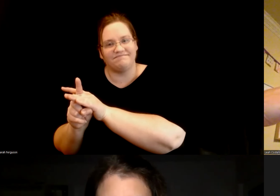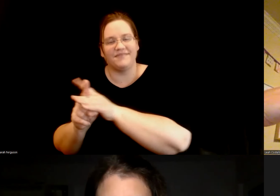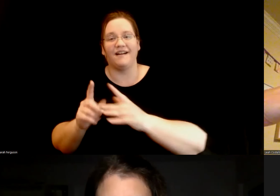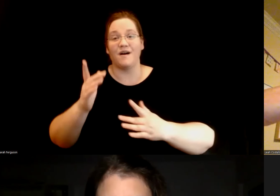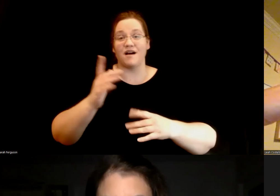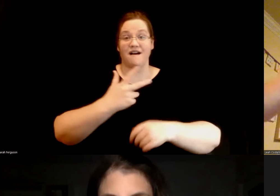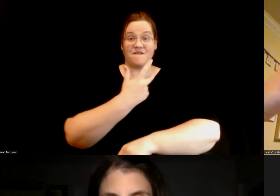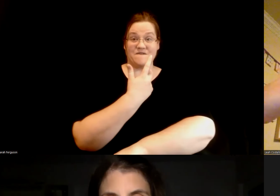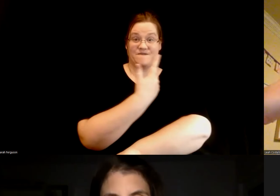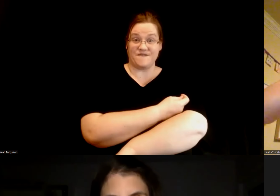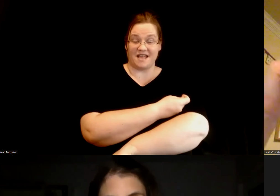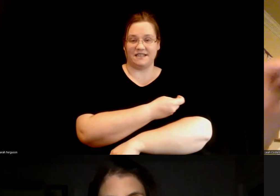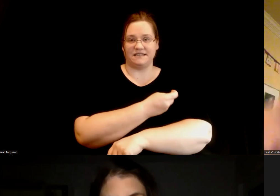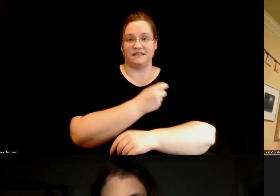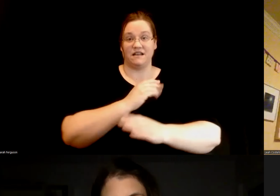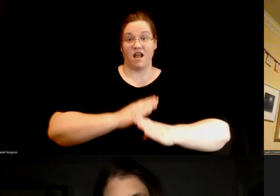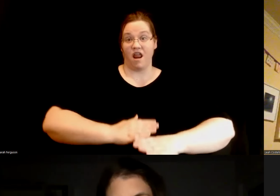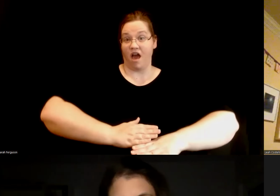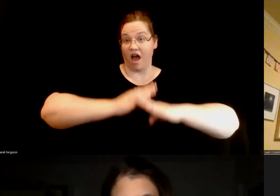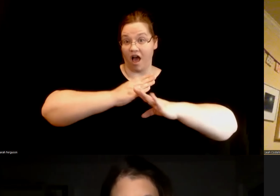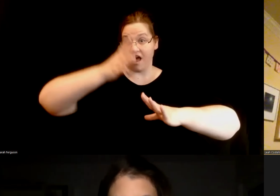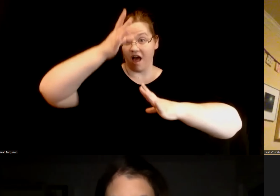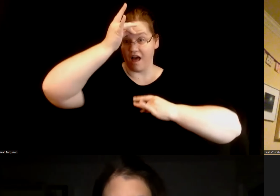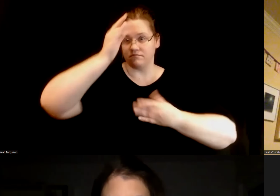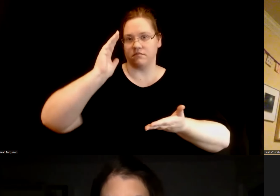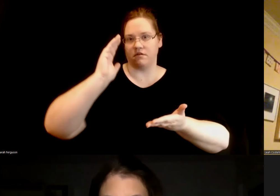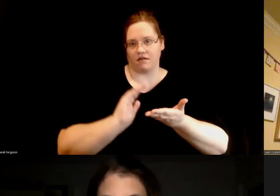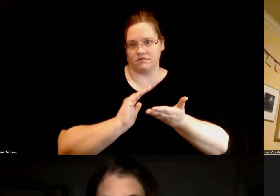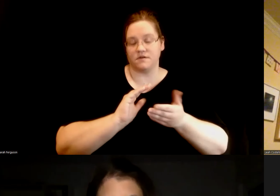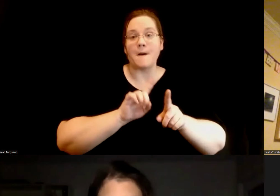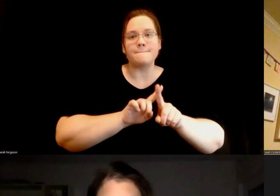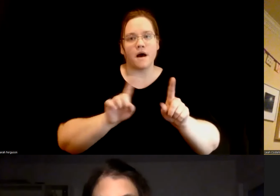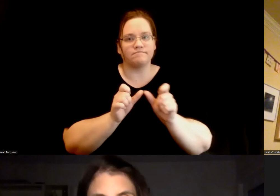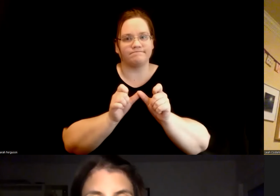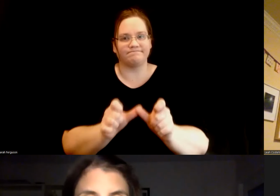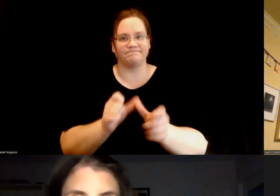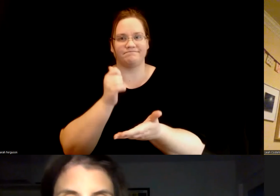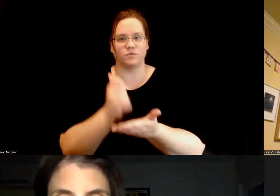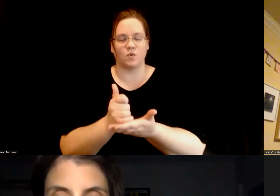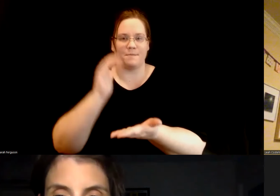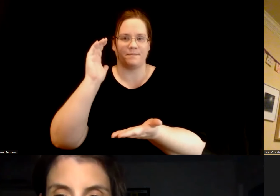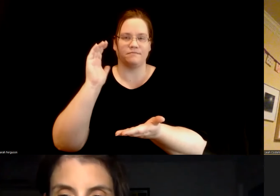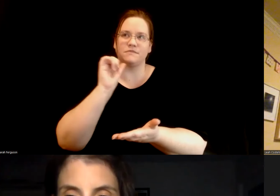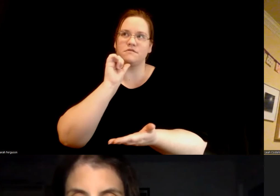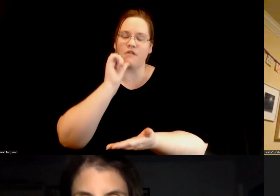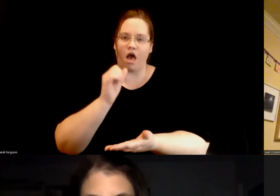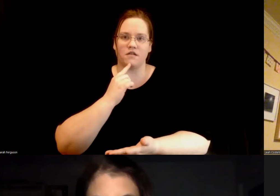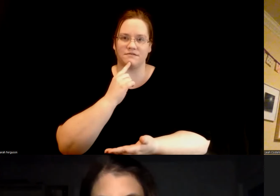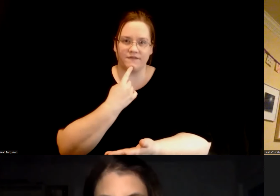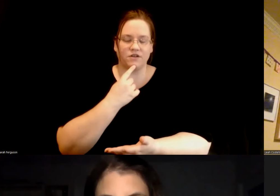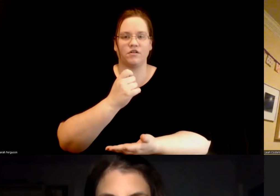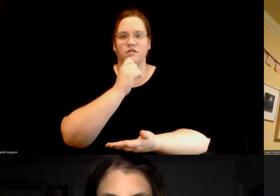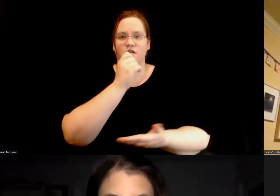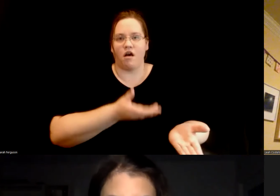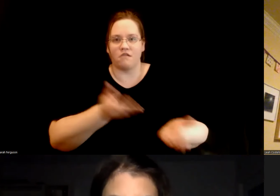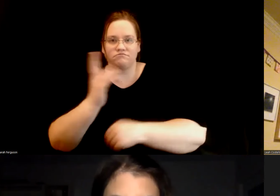against getting COVID, but they continue to protect really well against hospitalization, serious illness, and